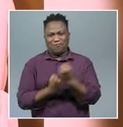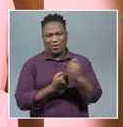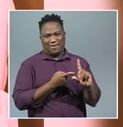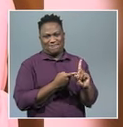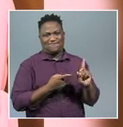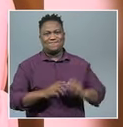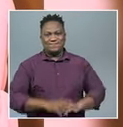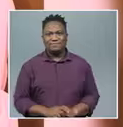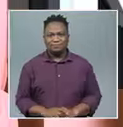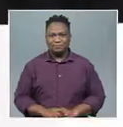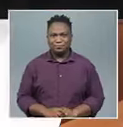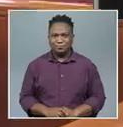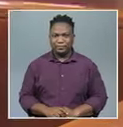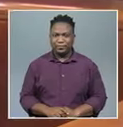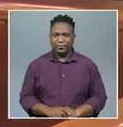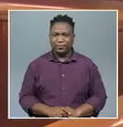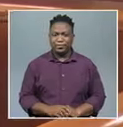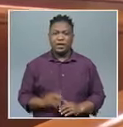controversial pastor.